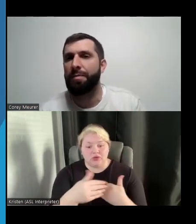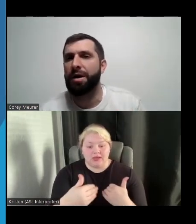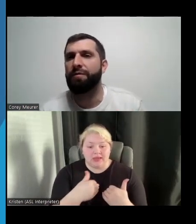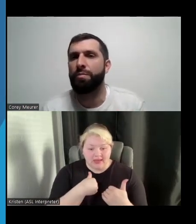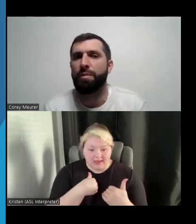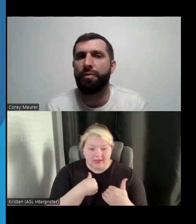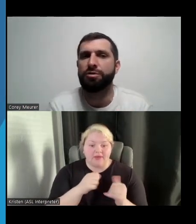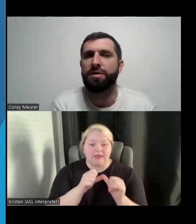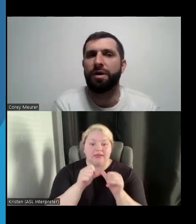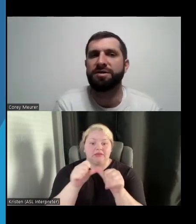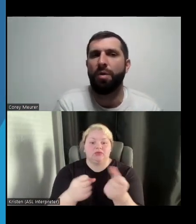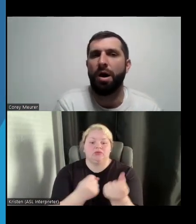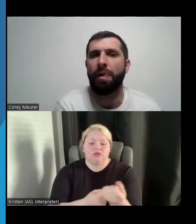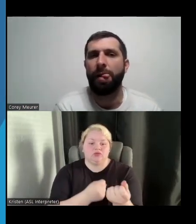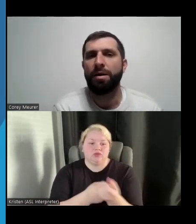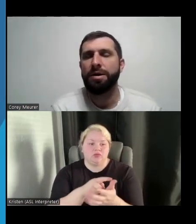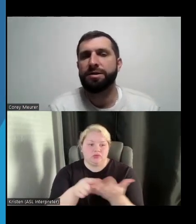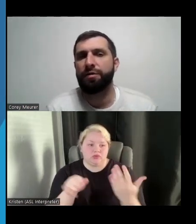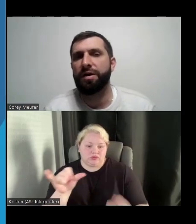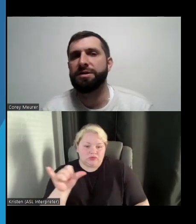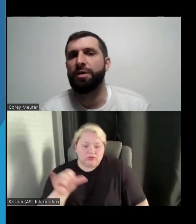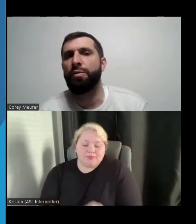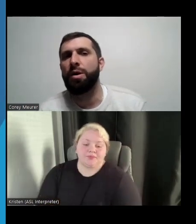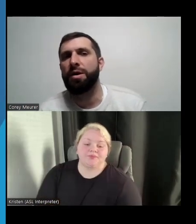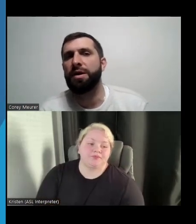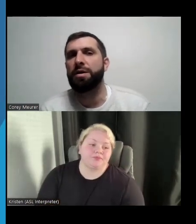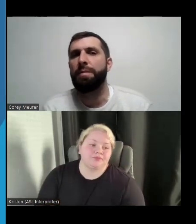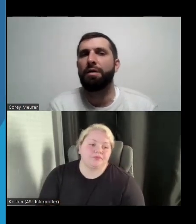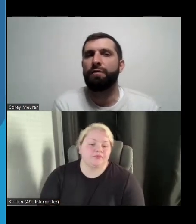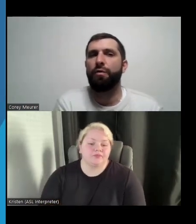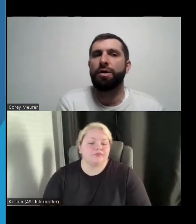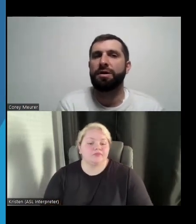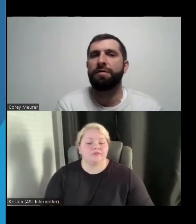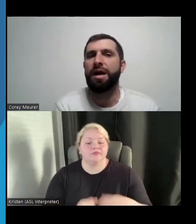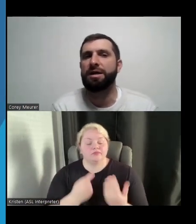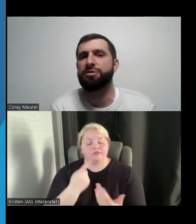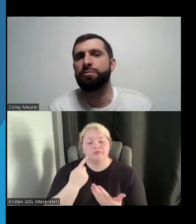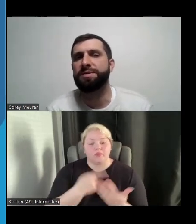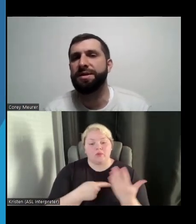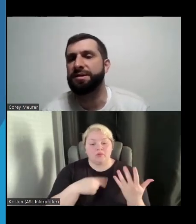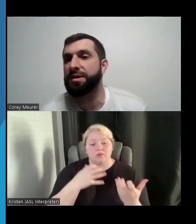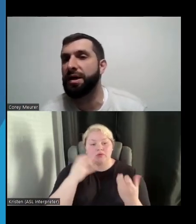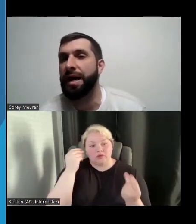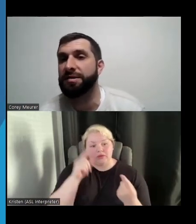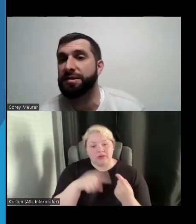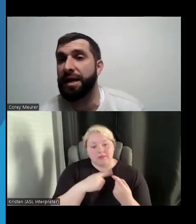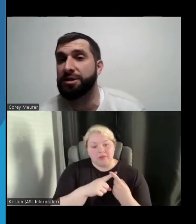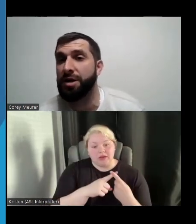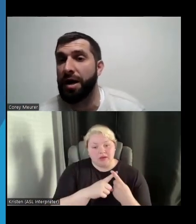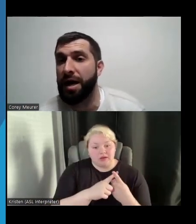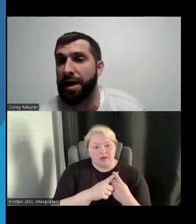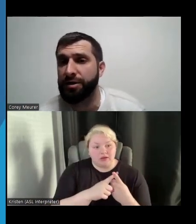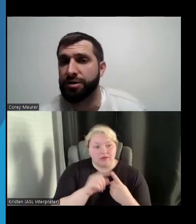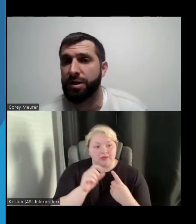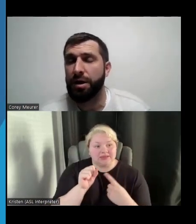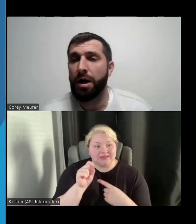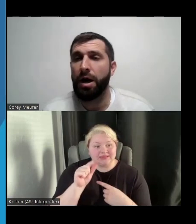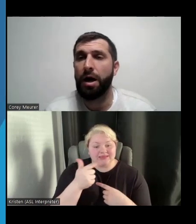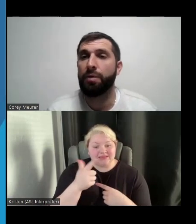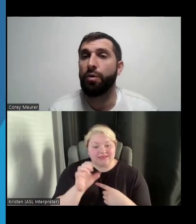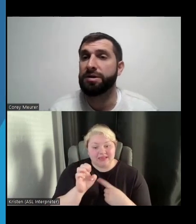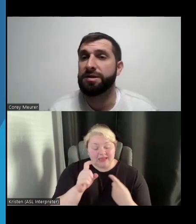that trauma-informed approach in there as well. So things that we want to think about for different age groups is, again, stage, not